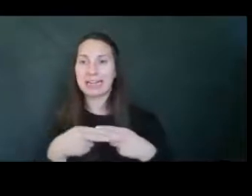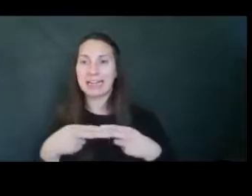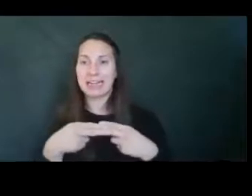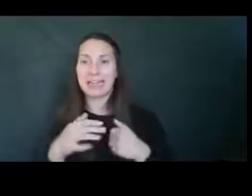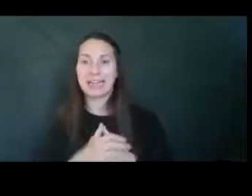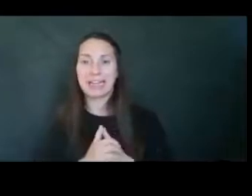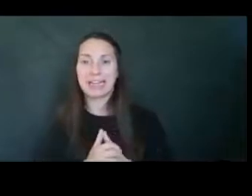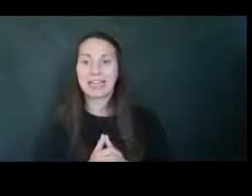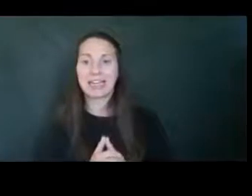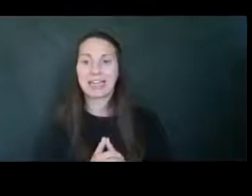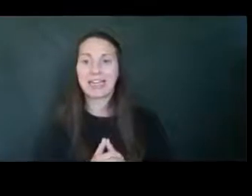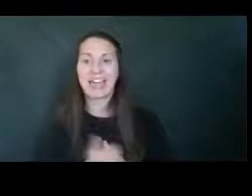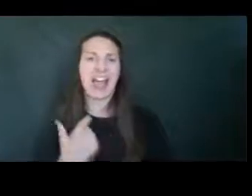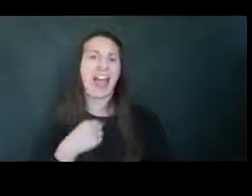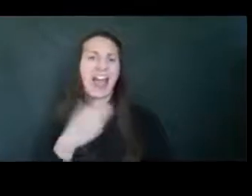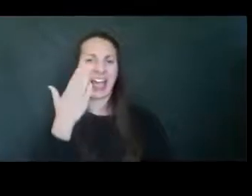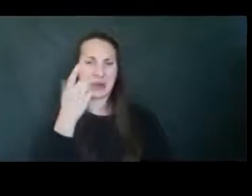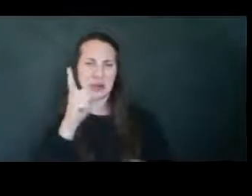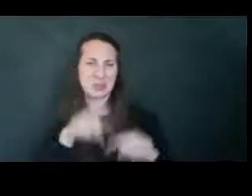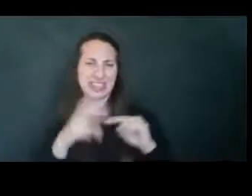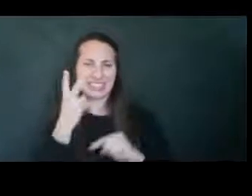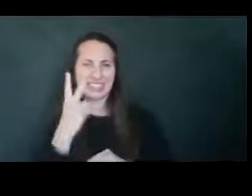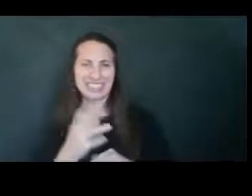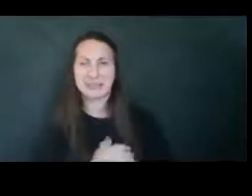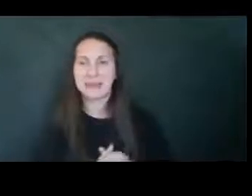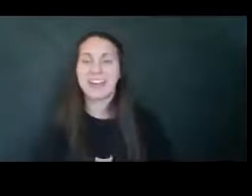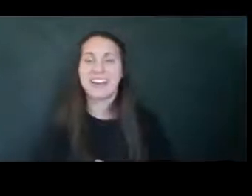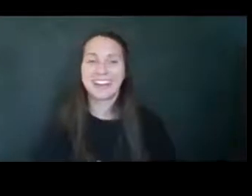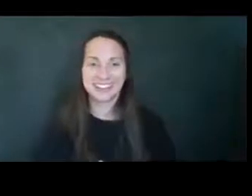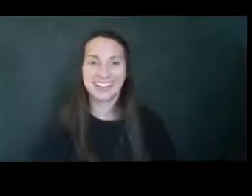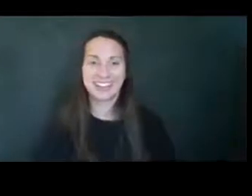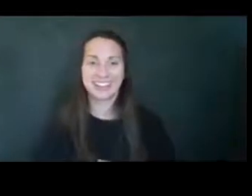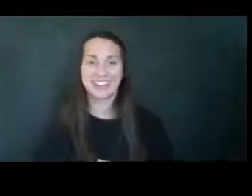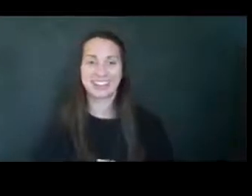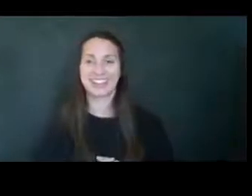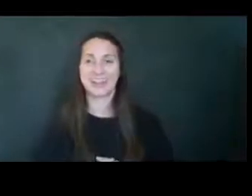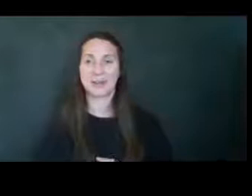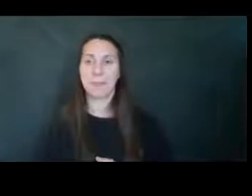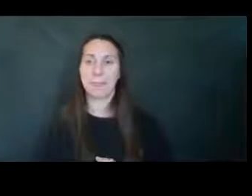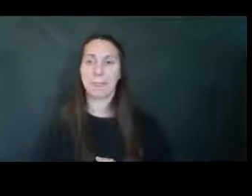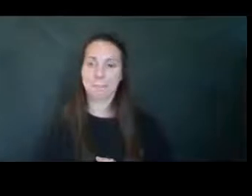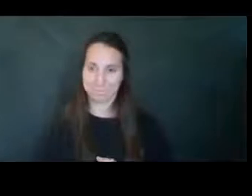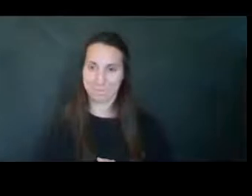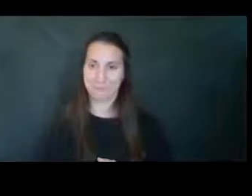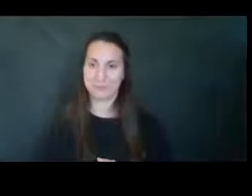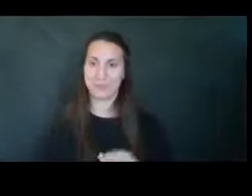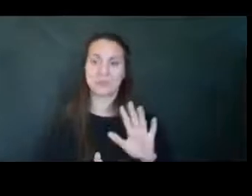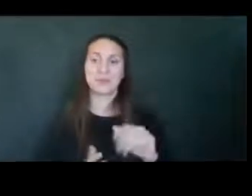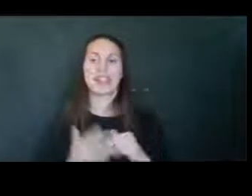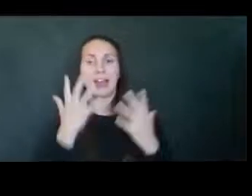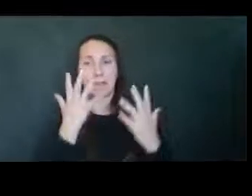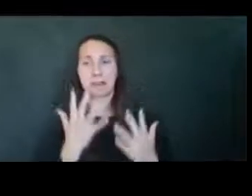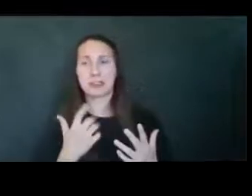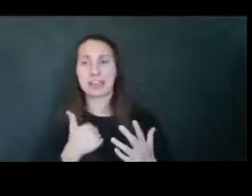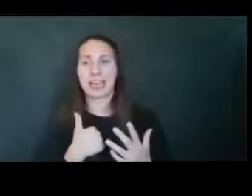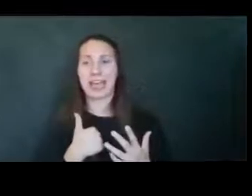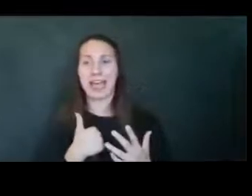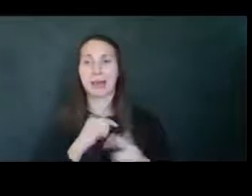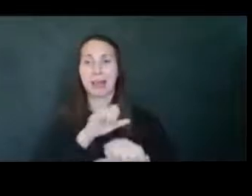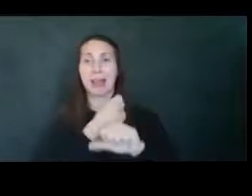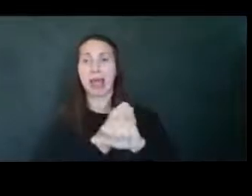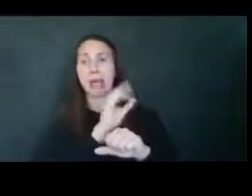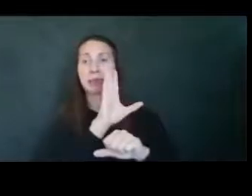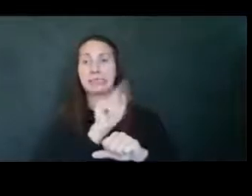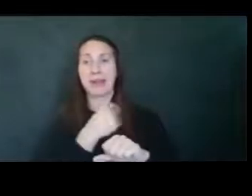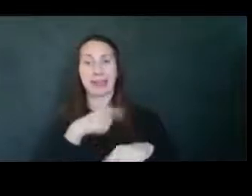know you can't see. Okay, now here we are. Go ahead. Right. Yes, I'm unfortunately a little locked out of seeing